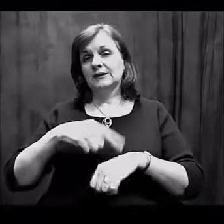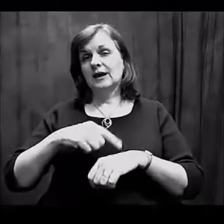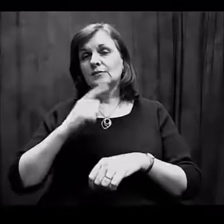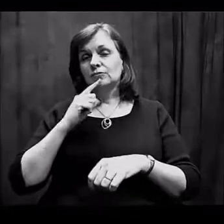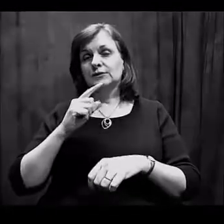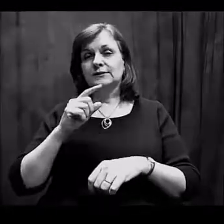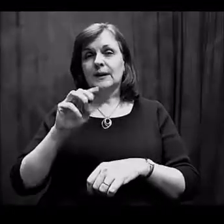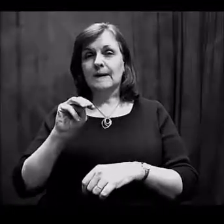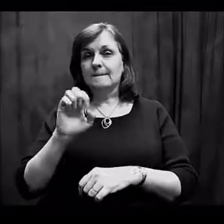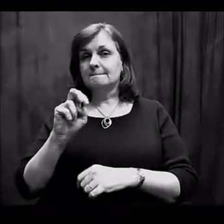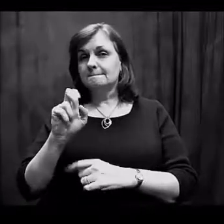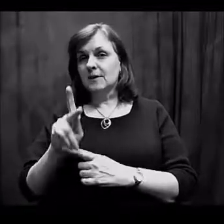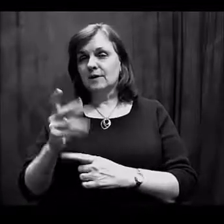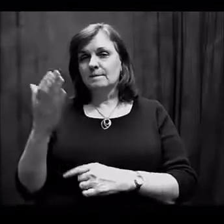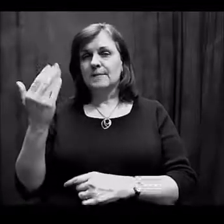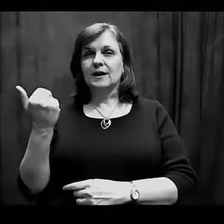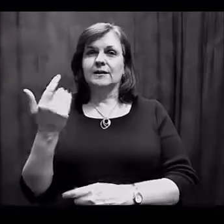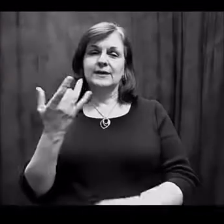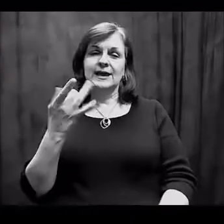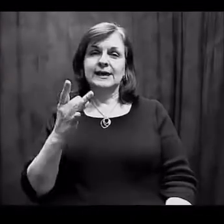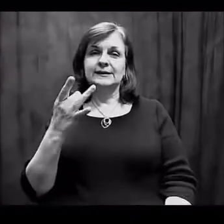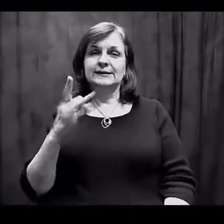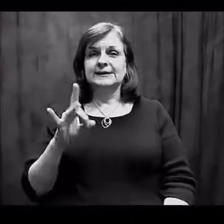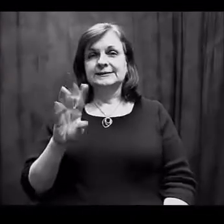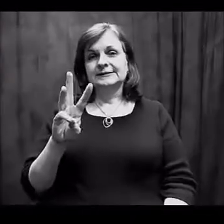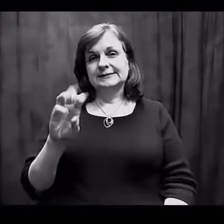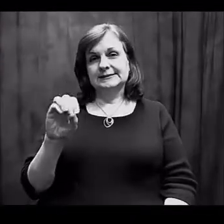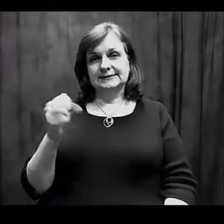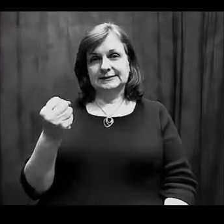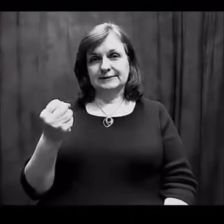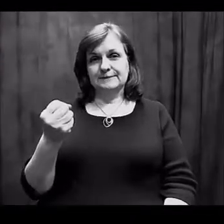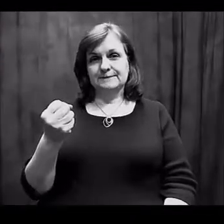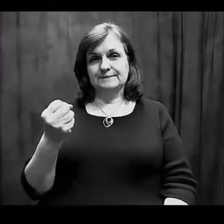his time as a monk in the